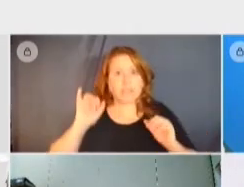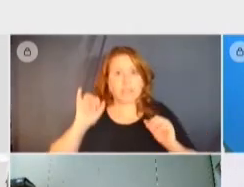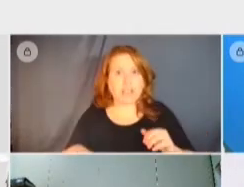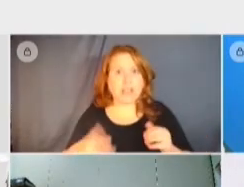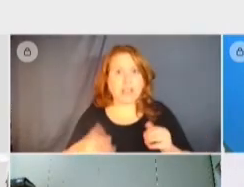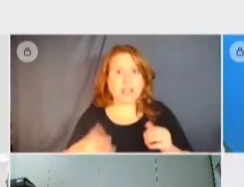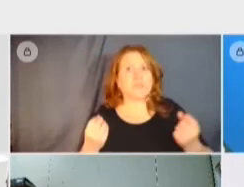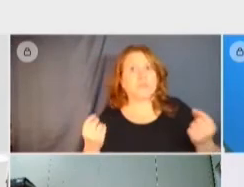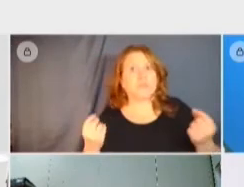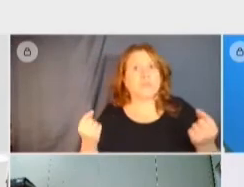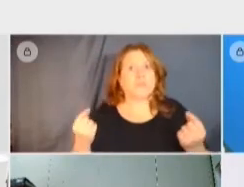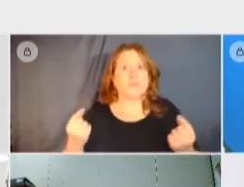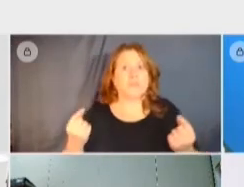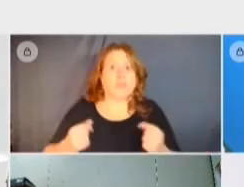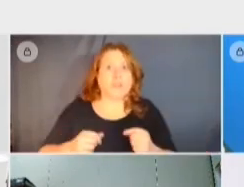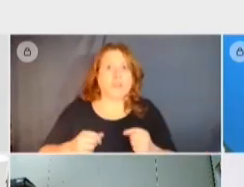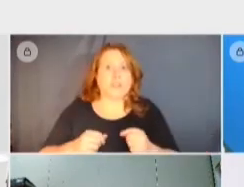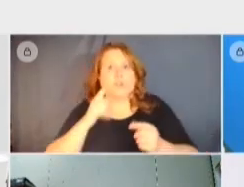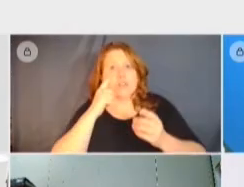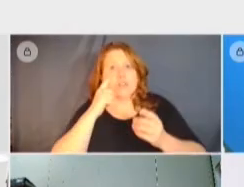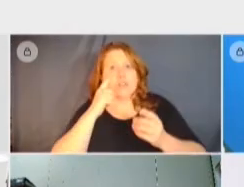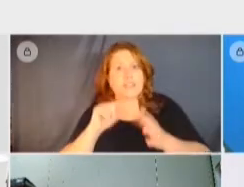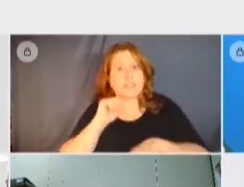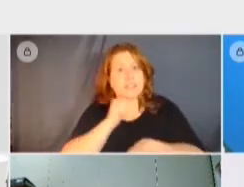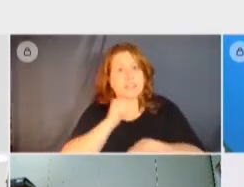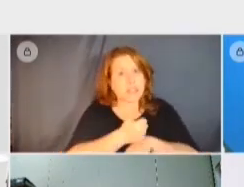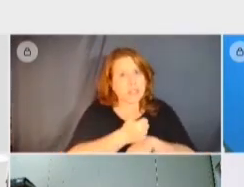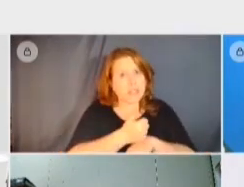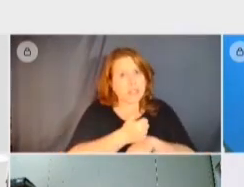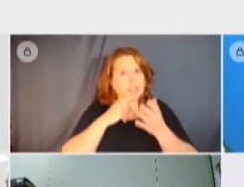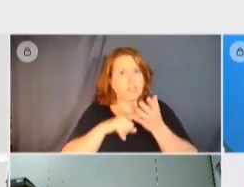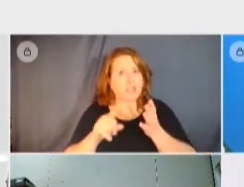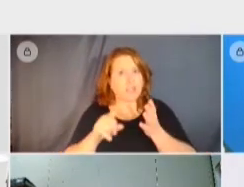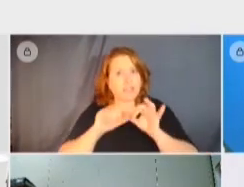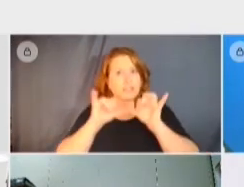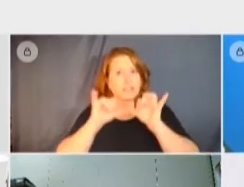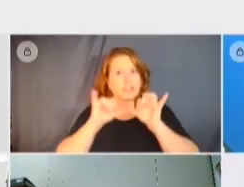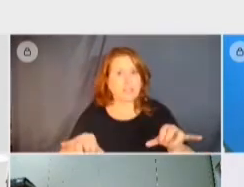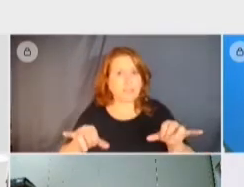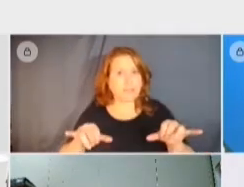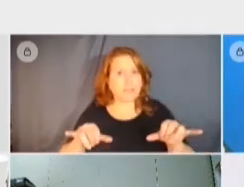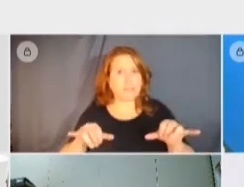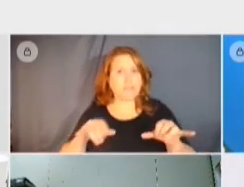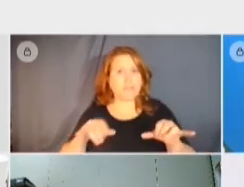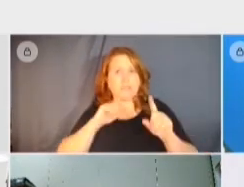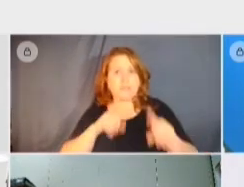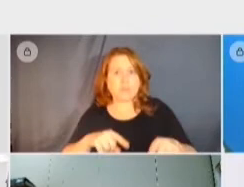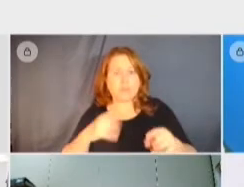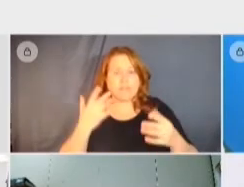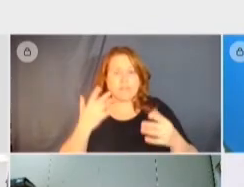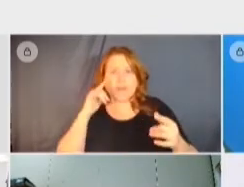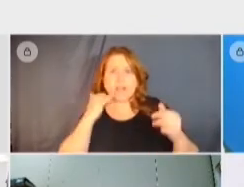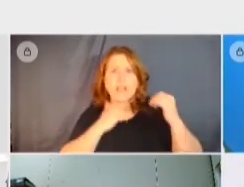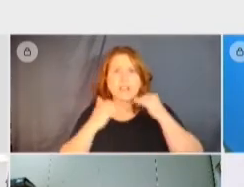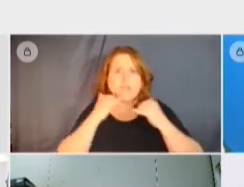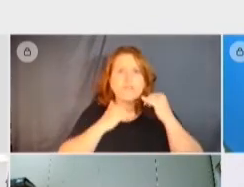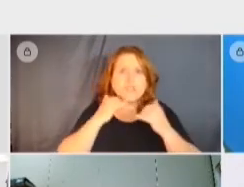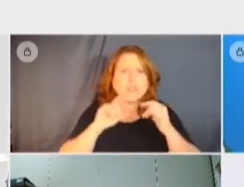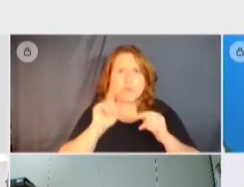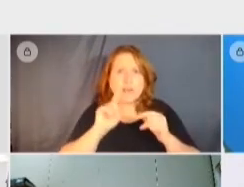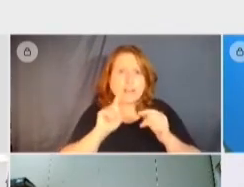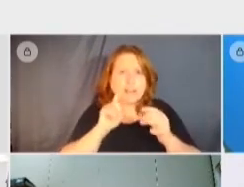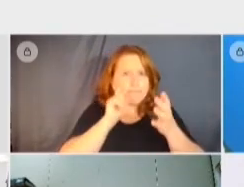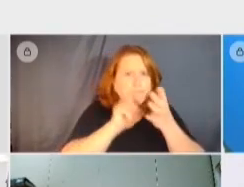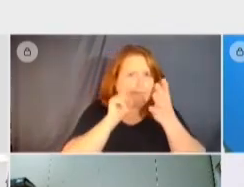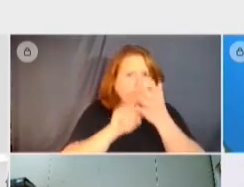hash check and returns an error in the Texas scenario so that if there is a file that's left out, it does not give a pass, it actually will report that